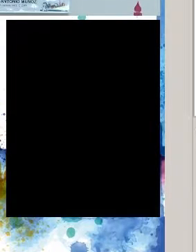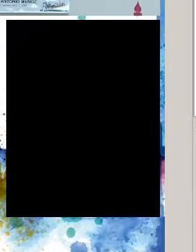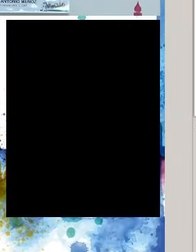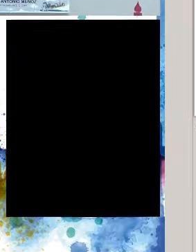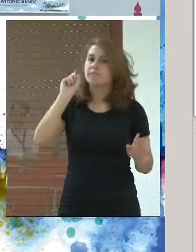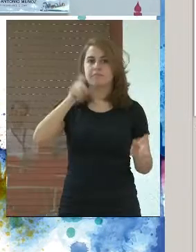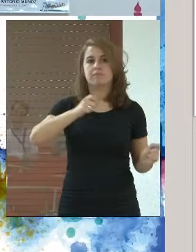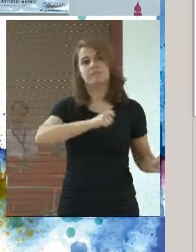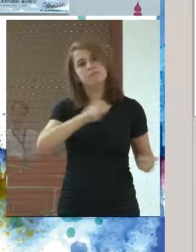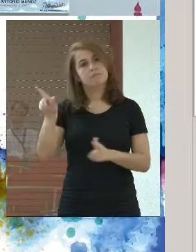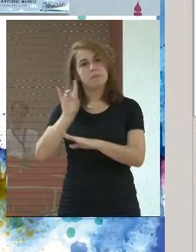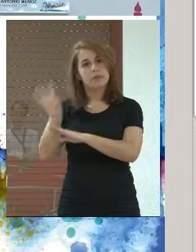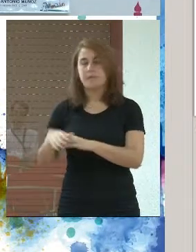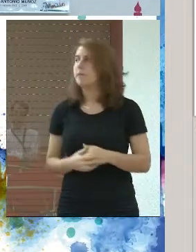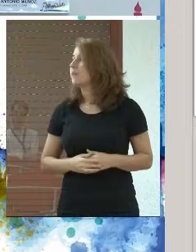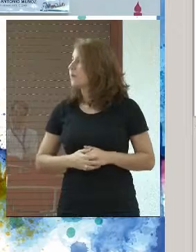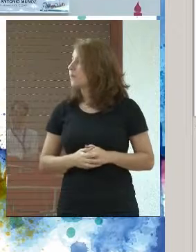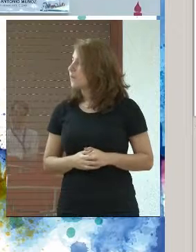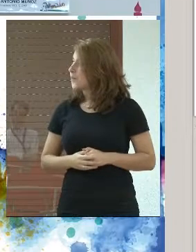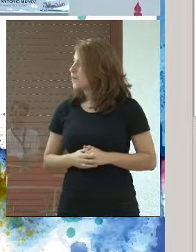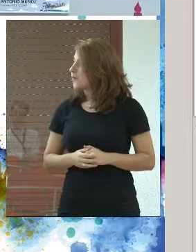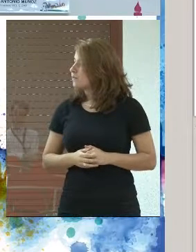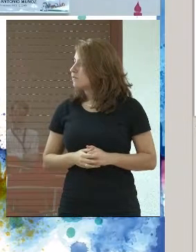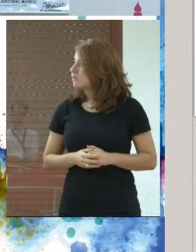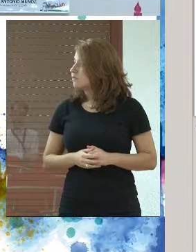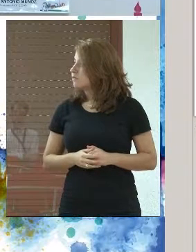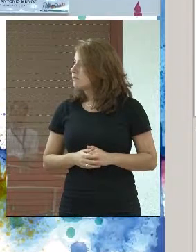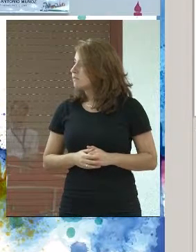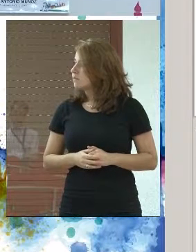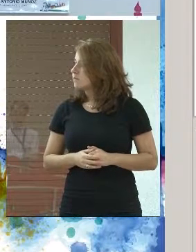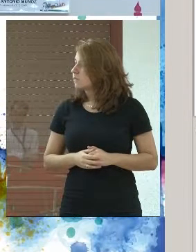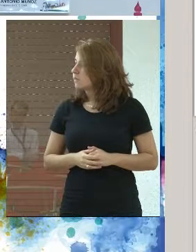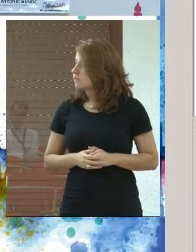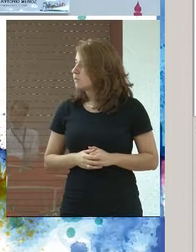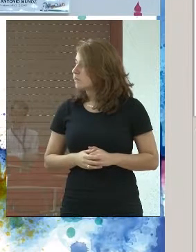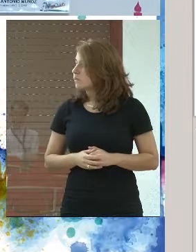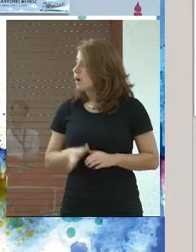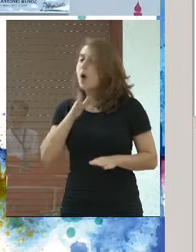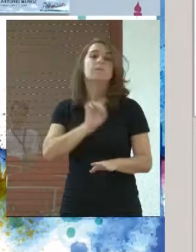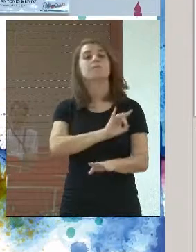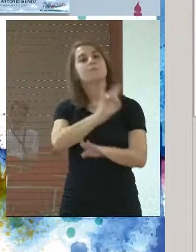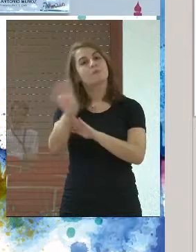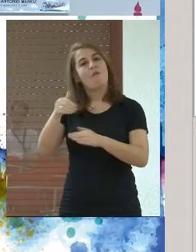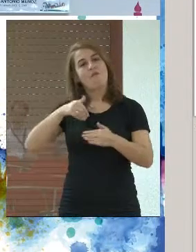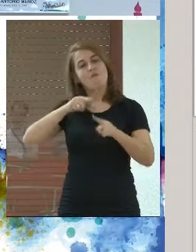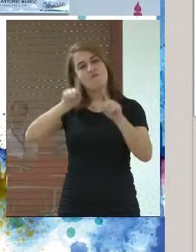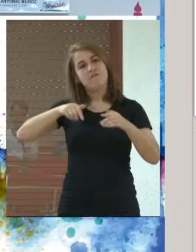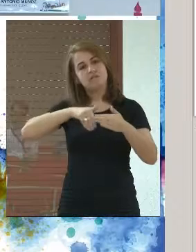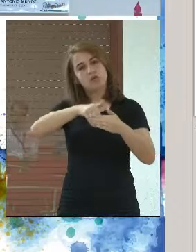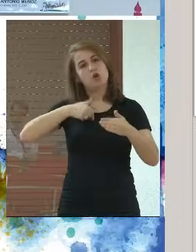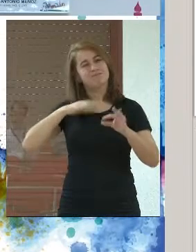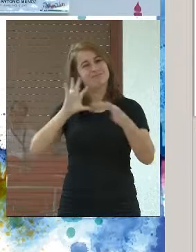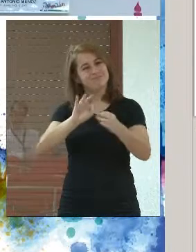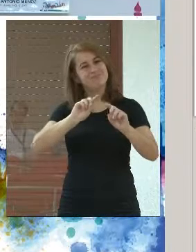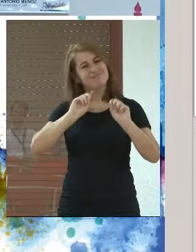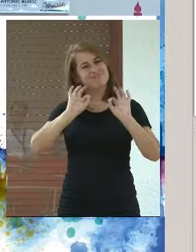type of map that I'm printing. And with all of these, I'm going to click in export, and this will be